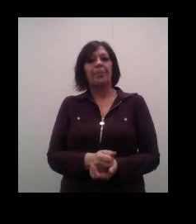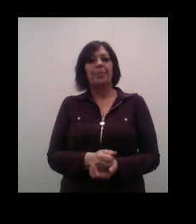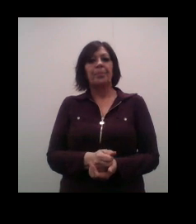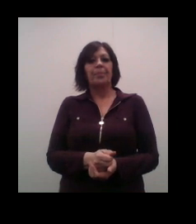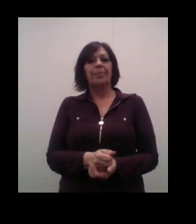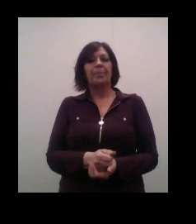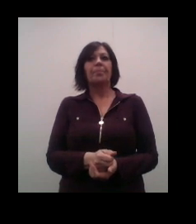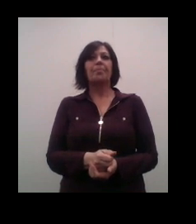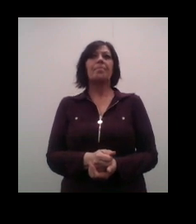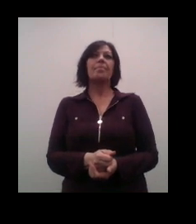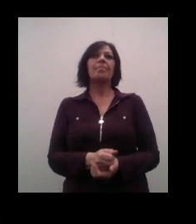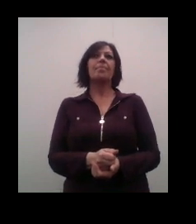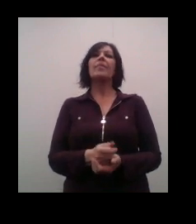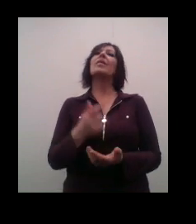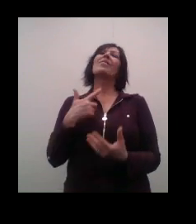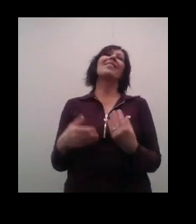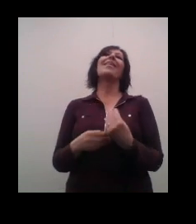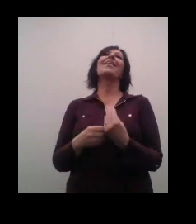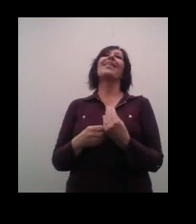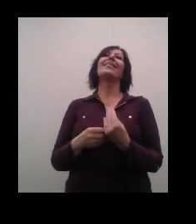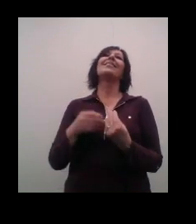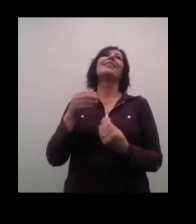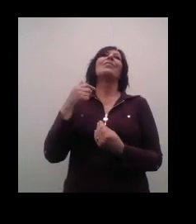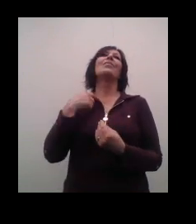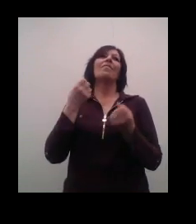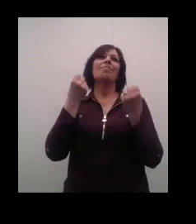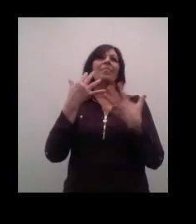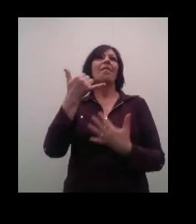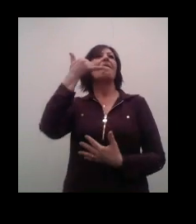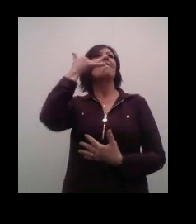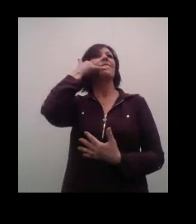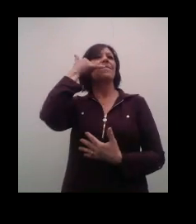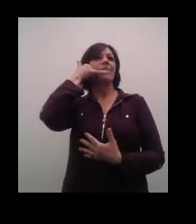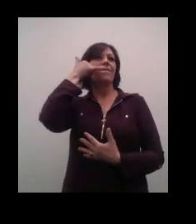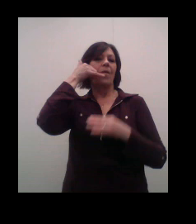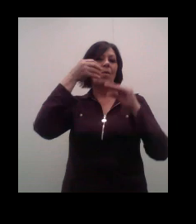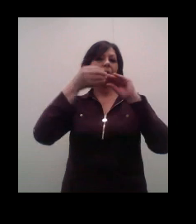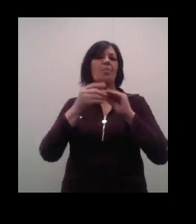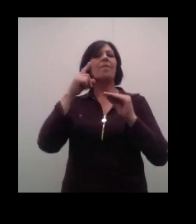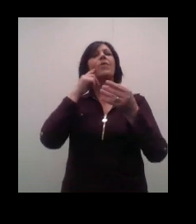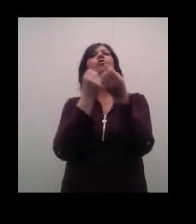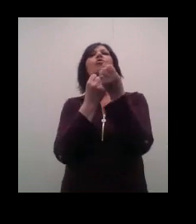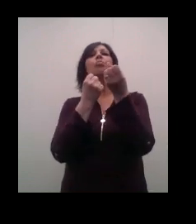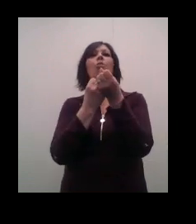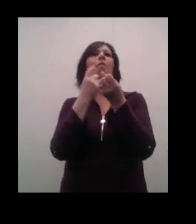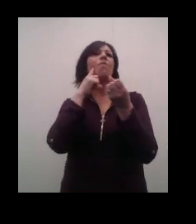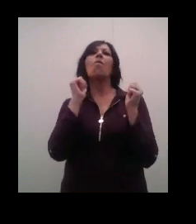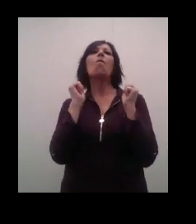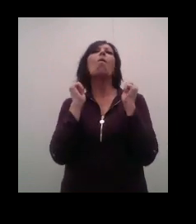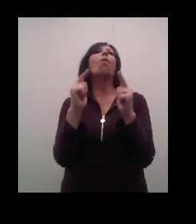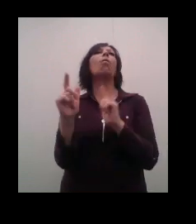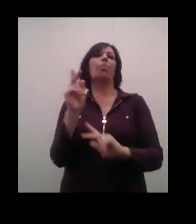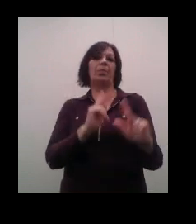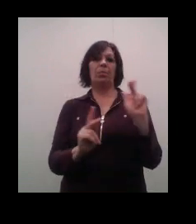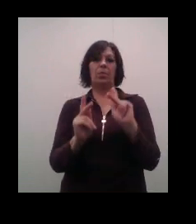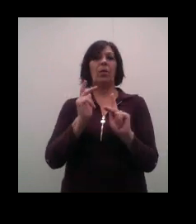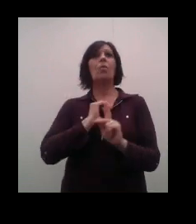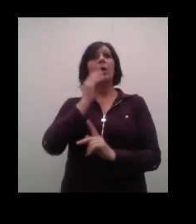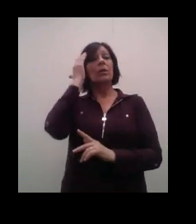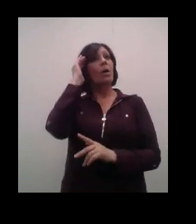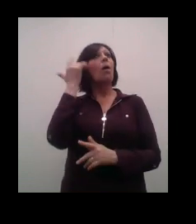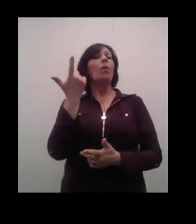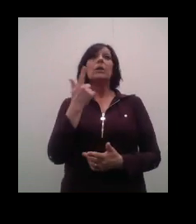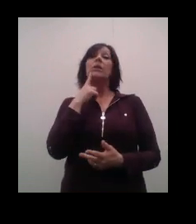And then, And oh, I was just saying, then we have a number of lines that are based for support for all, because we know this is